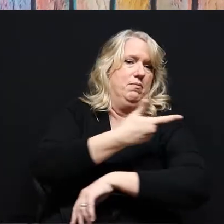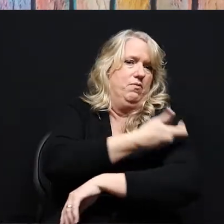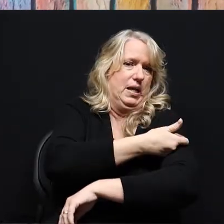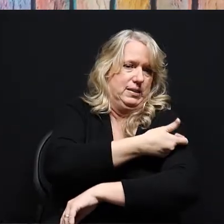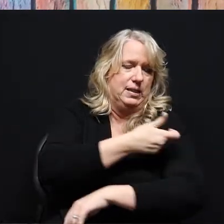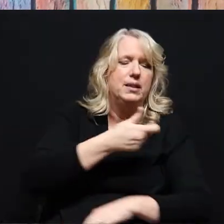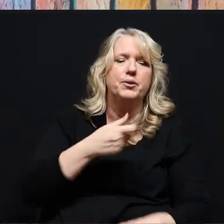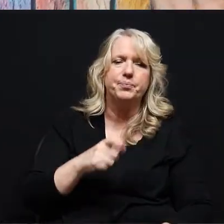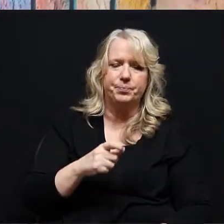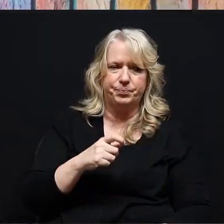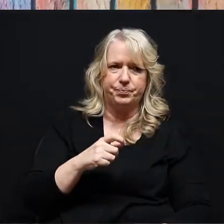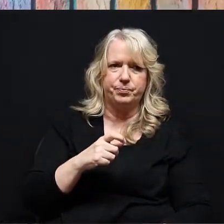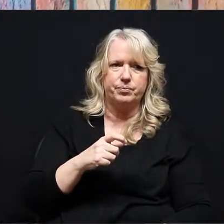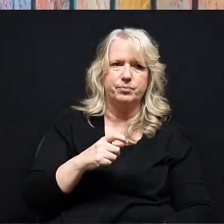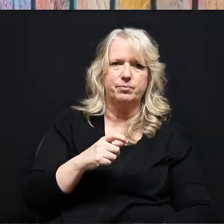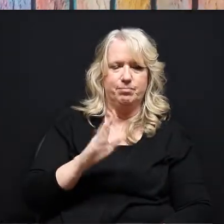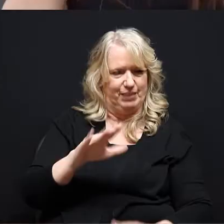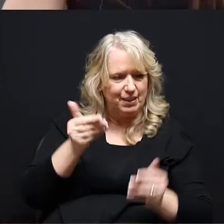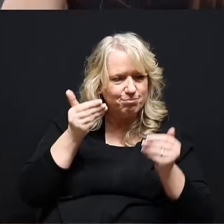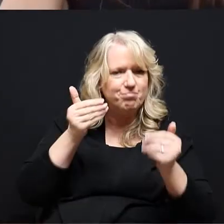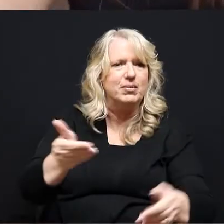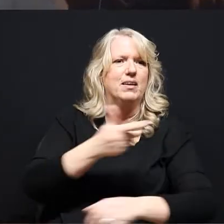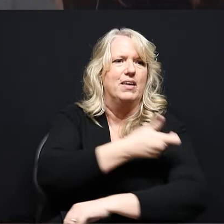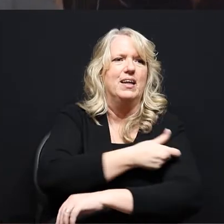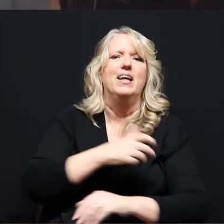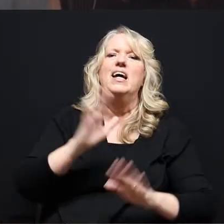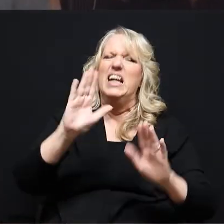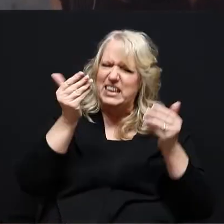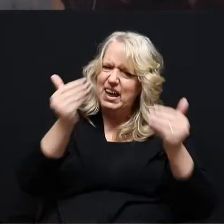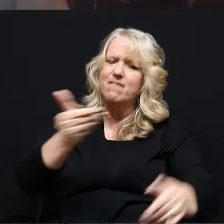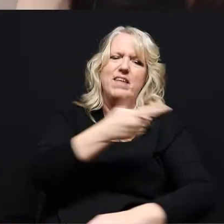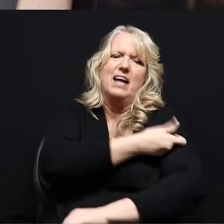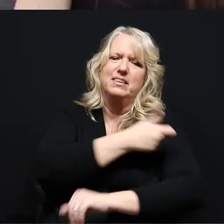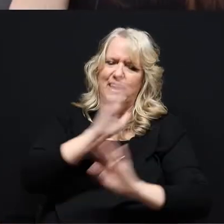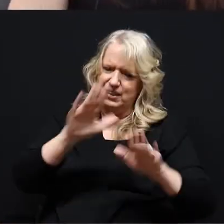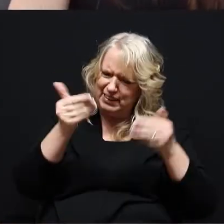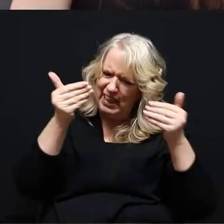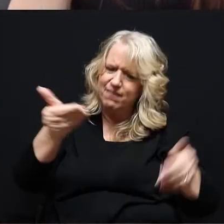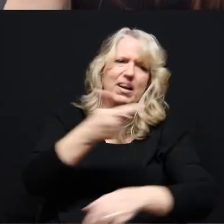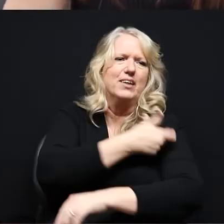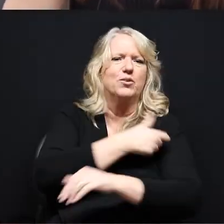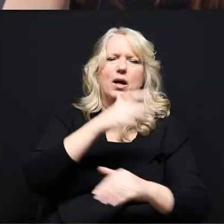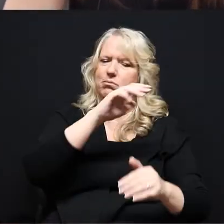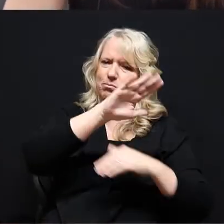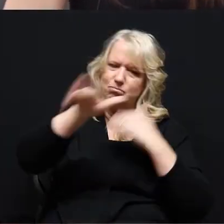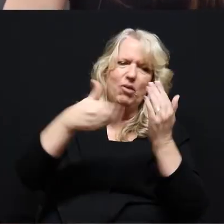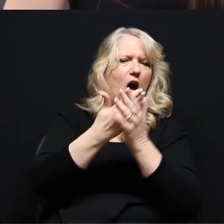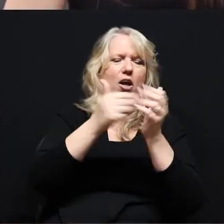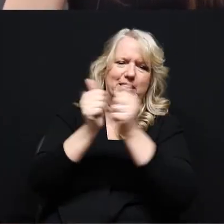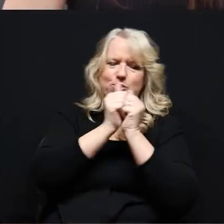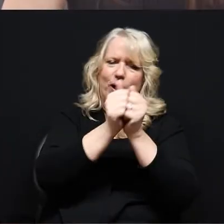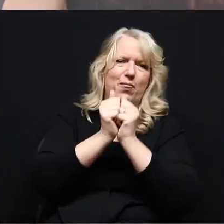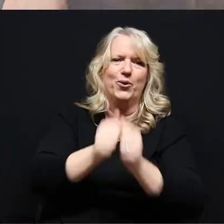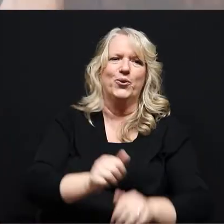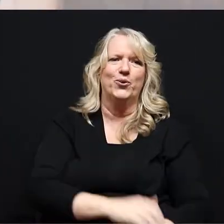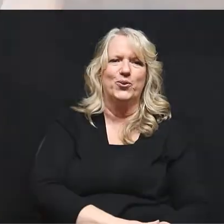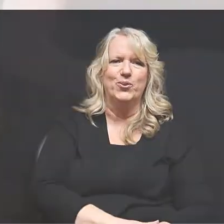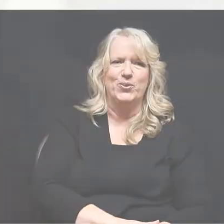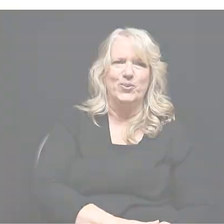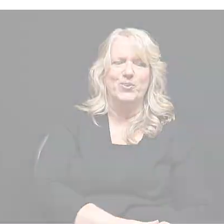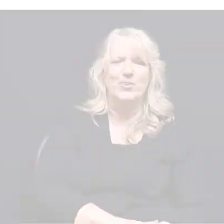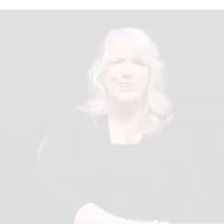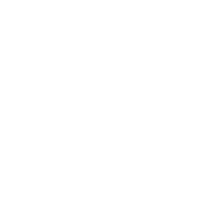vaccinated, get vaccinated. Get vaccinated! Get vaccinated! We're all in this together. We are all in this together.